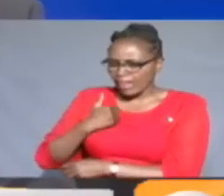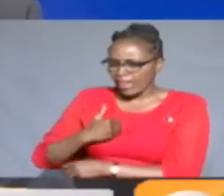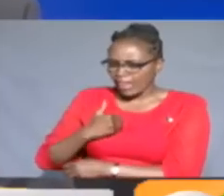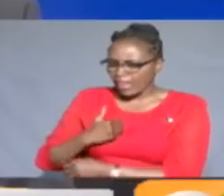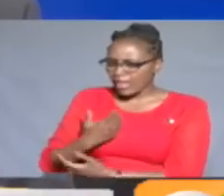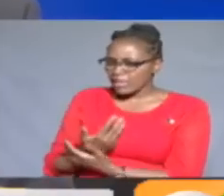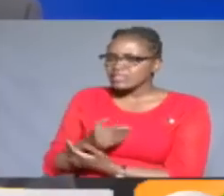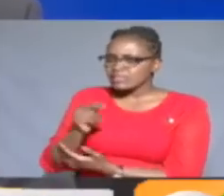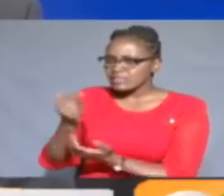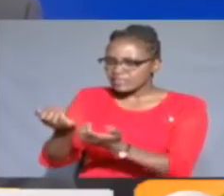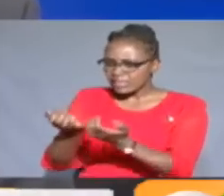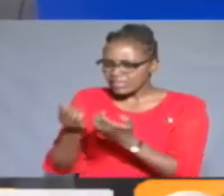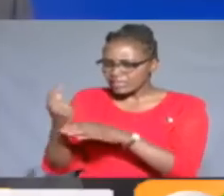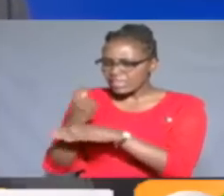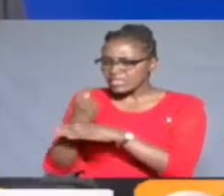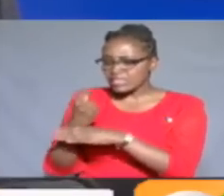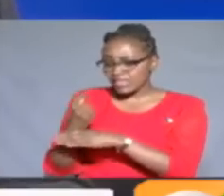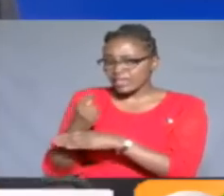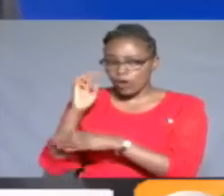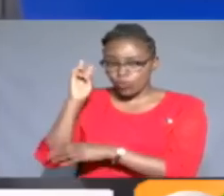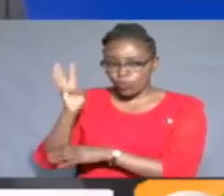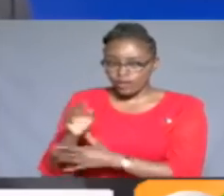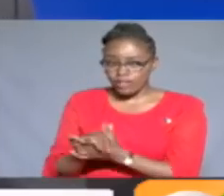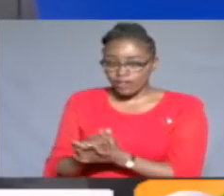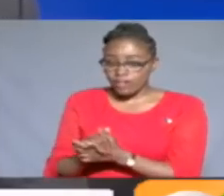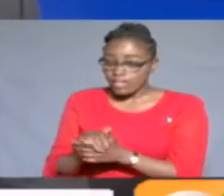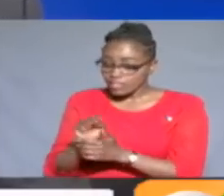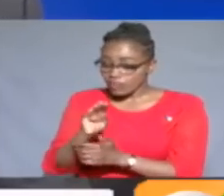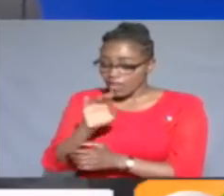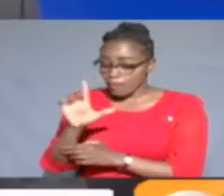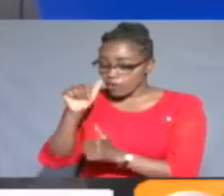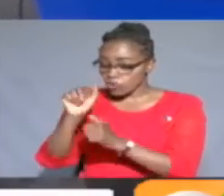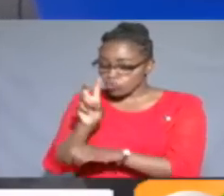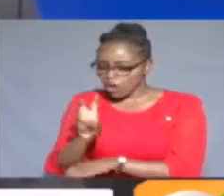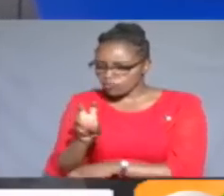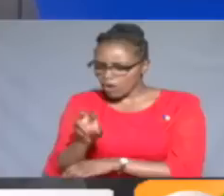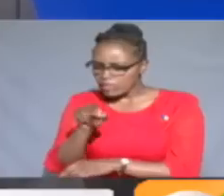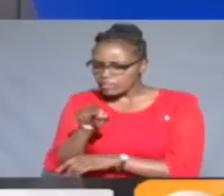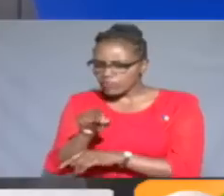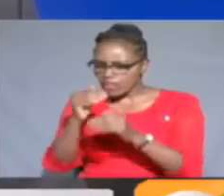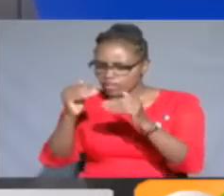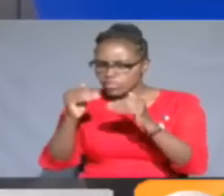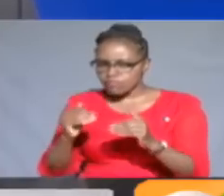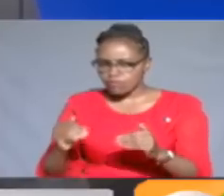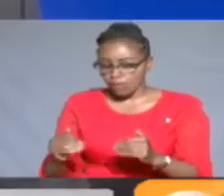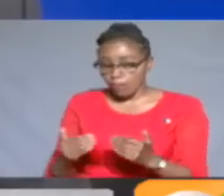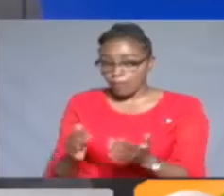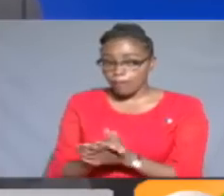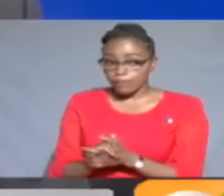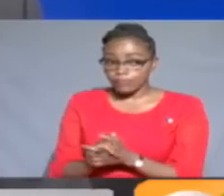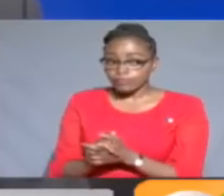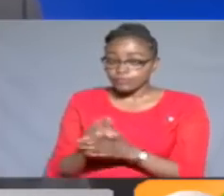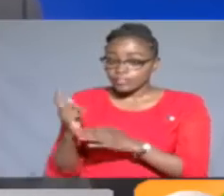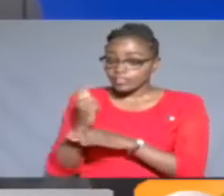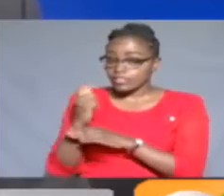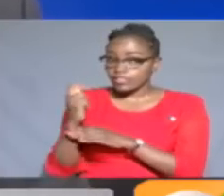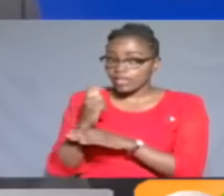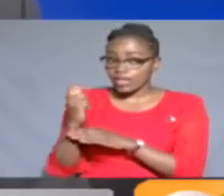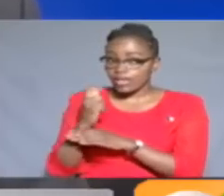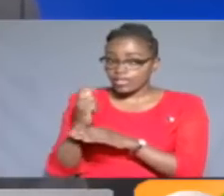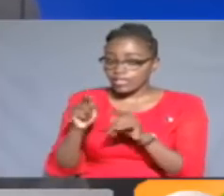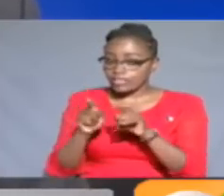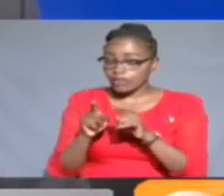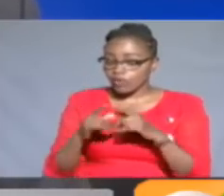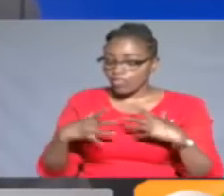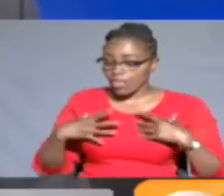there it will need training. Okay. And actually the bill we were looking at is actually coming. Another aspect of it is training even the